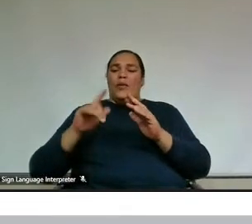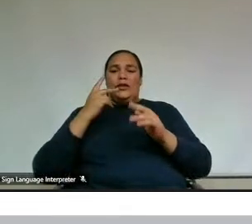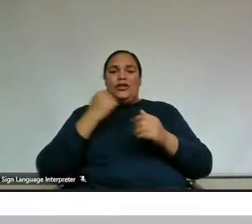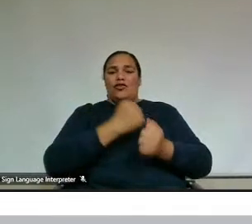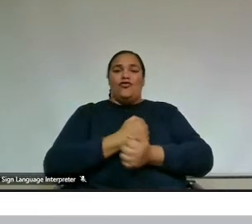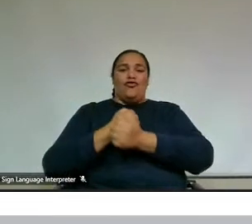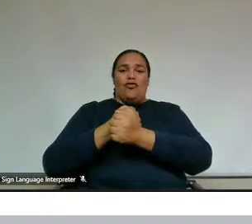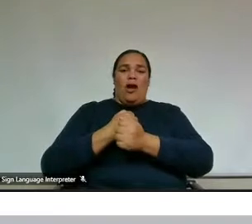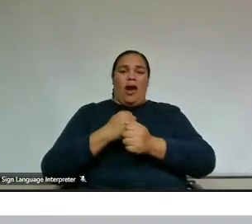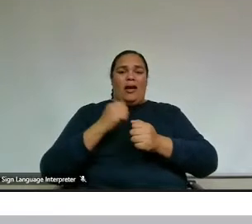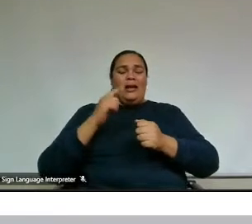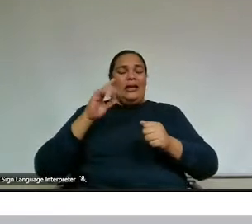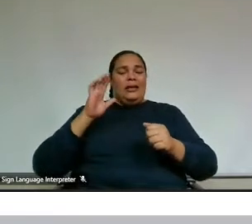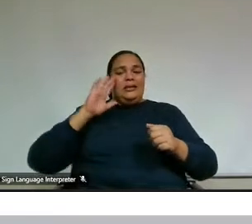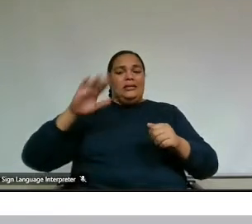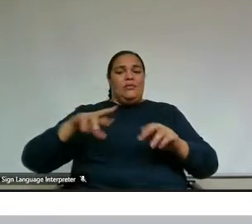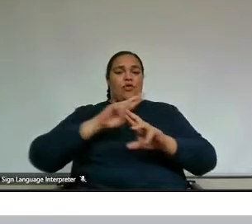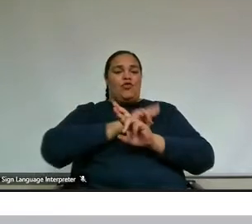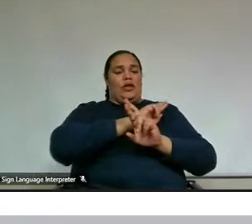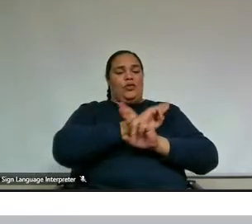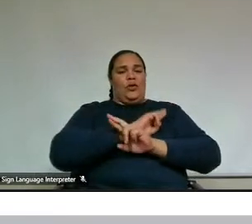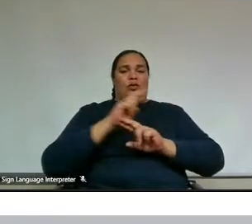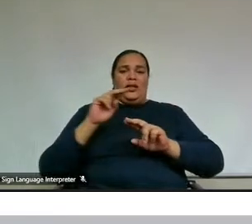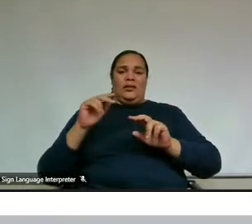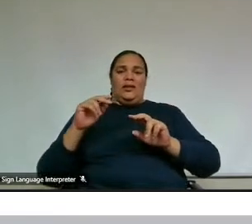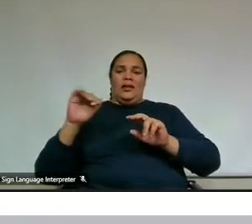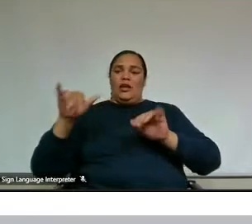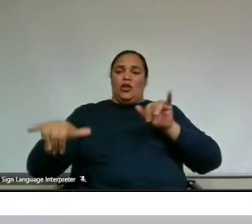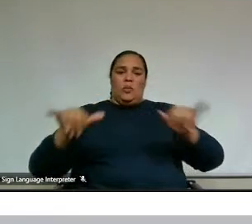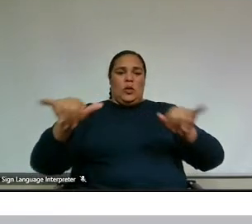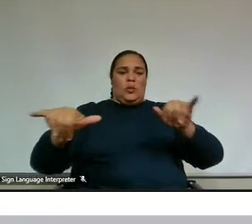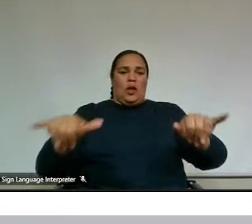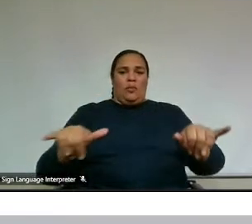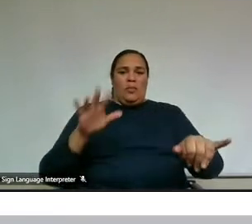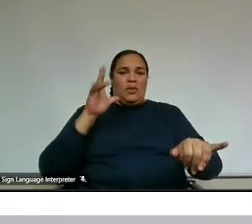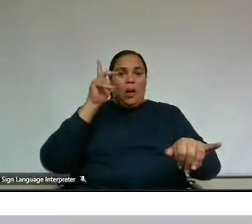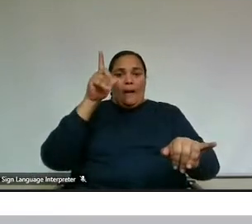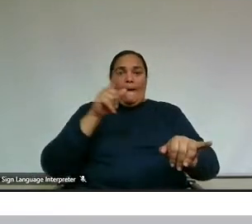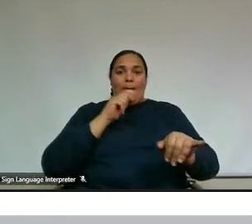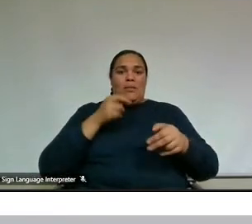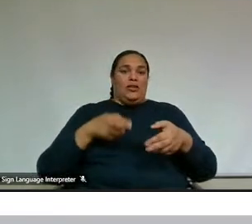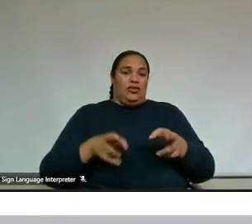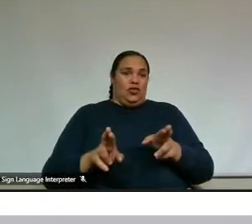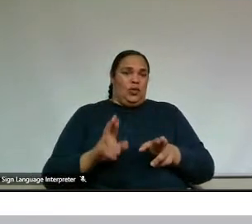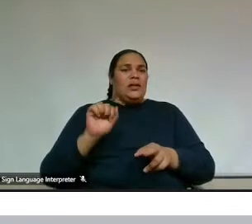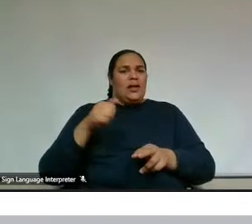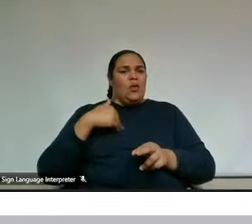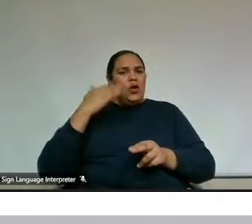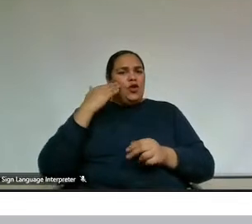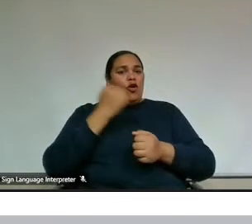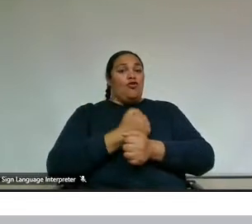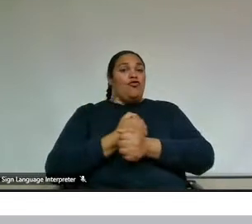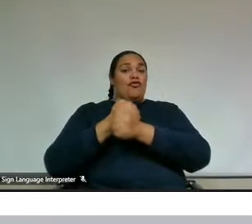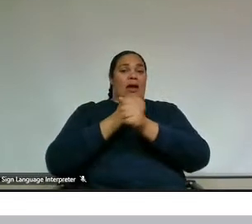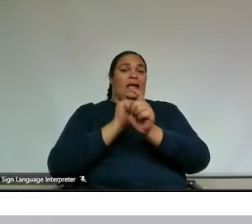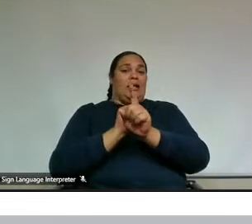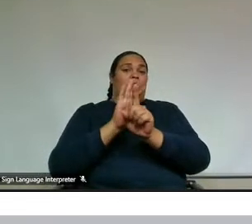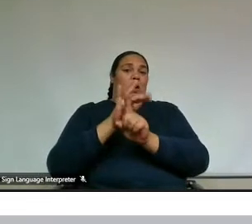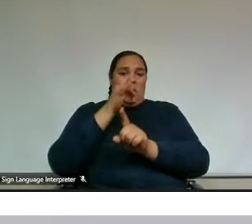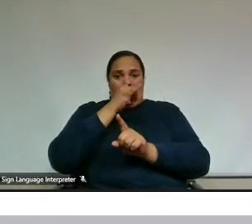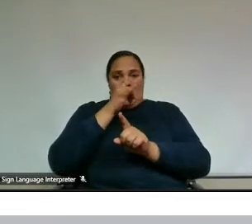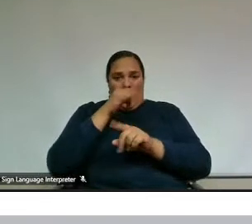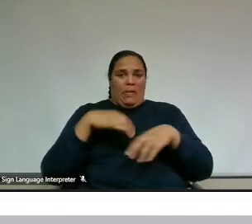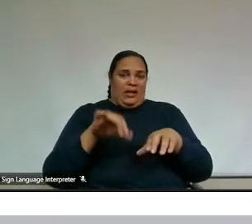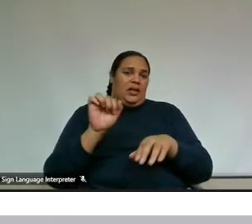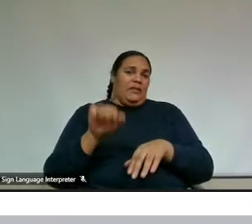find overnight trucks that stands and overnight in the streets. We know that trucks are exposed to criminal